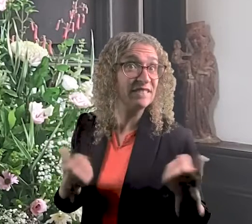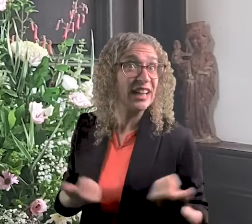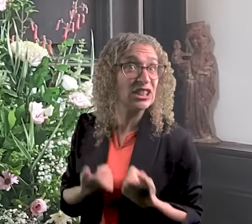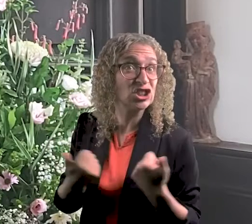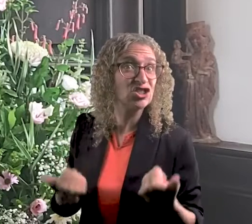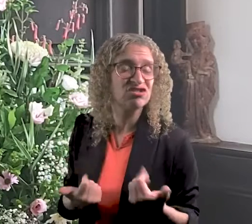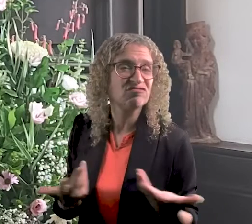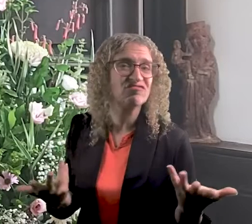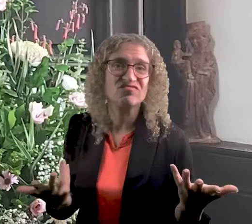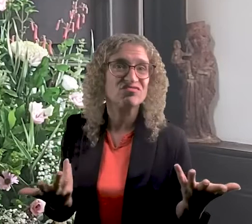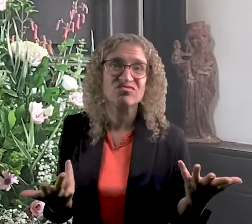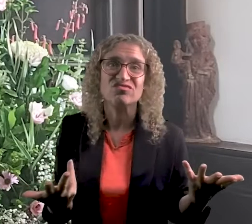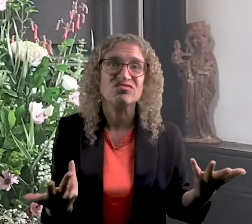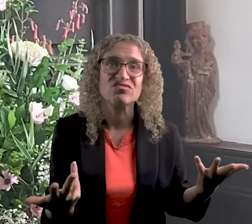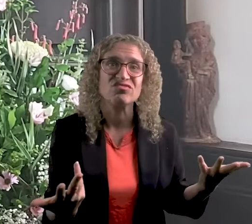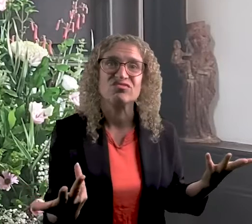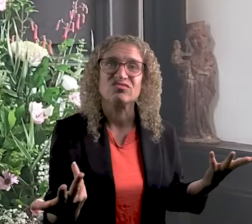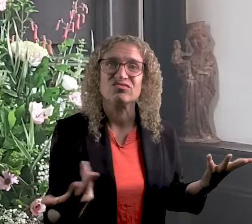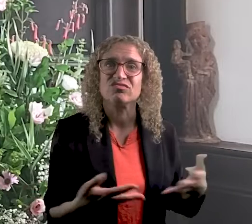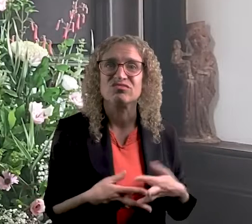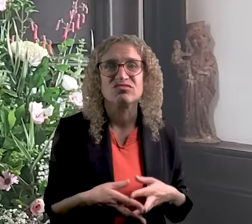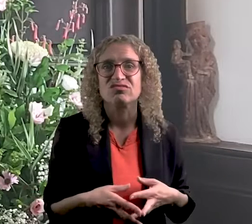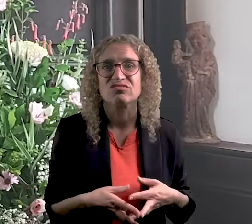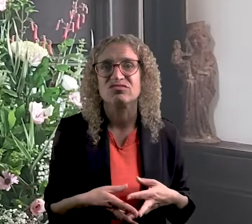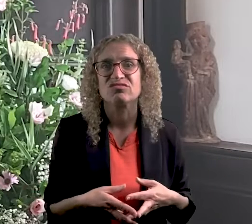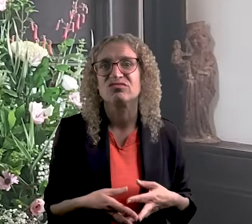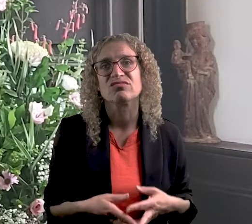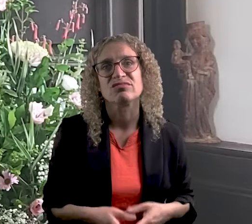life chasing up and building up?"